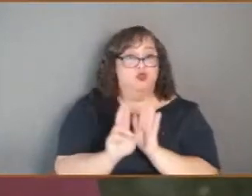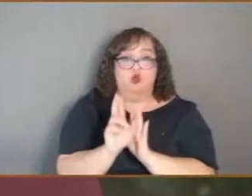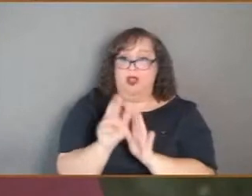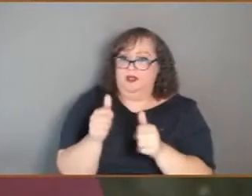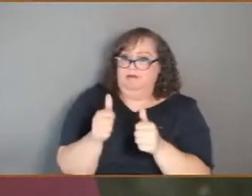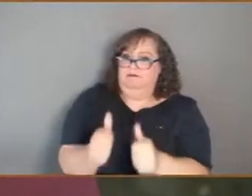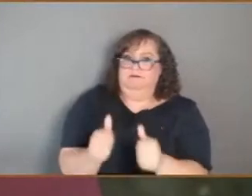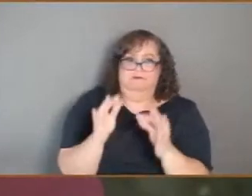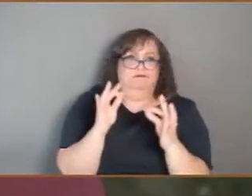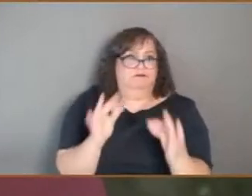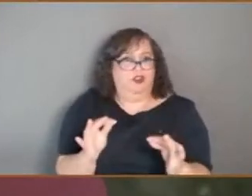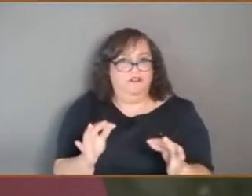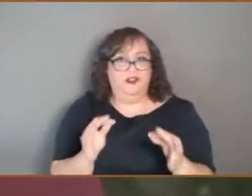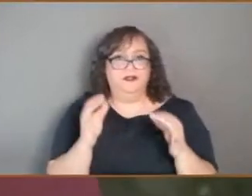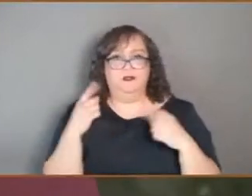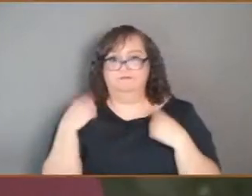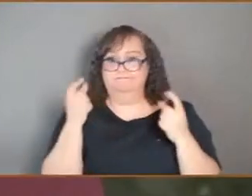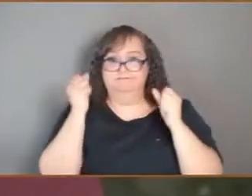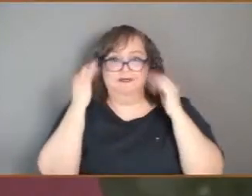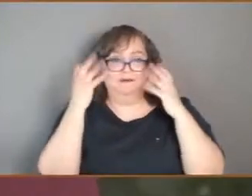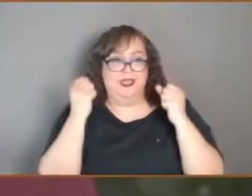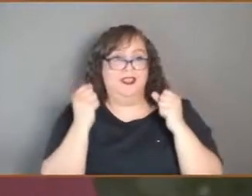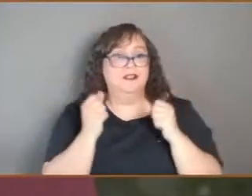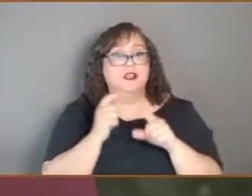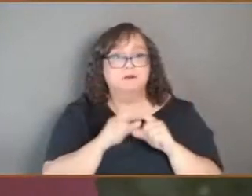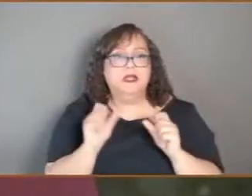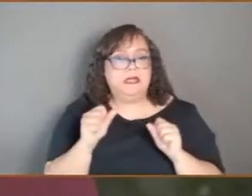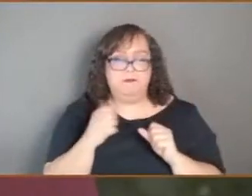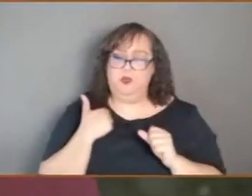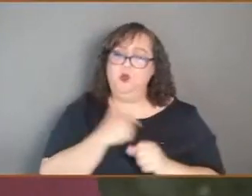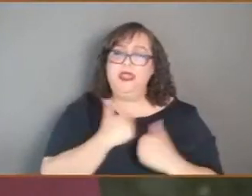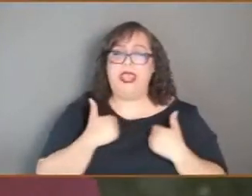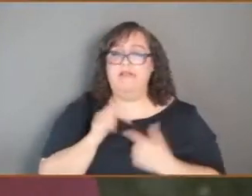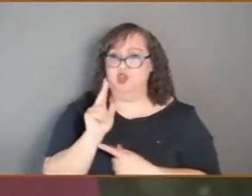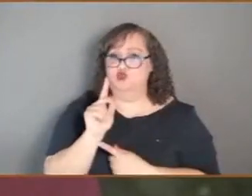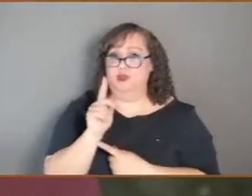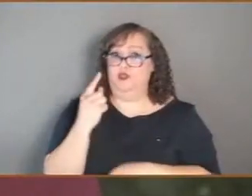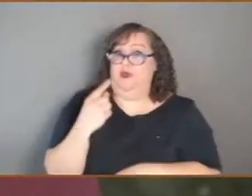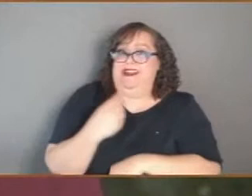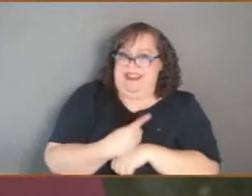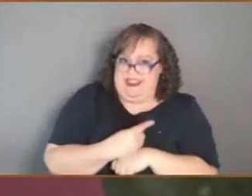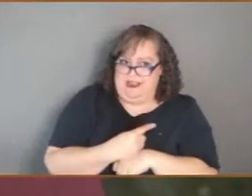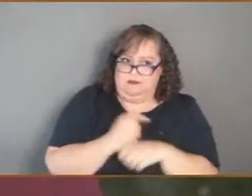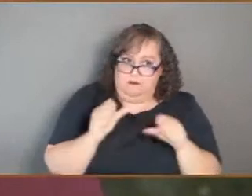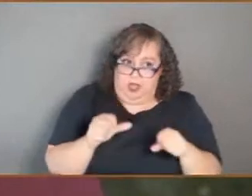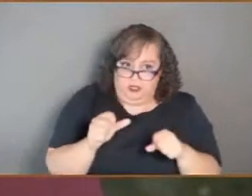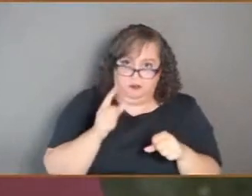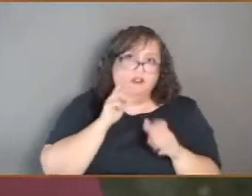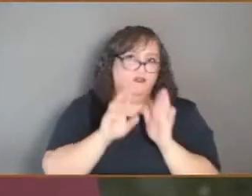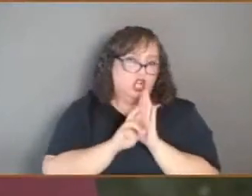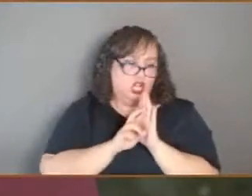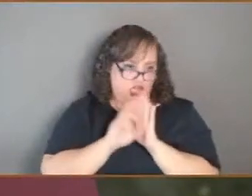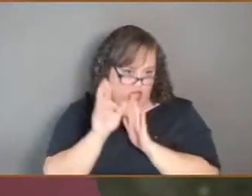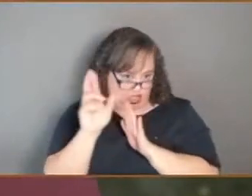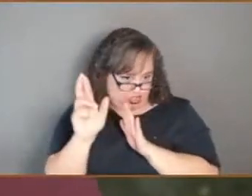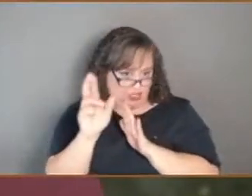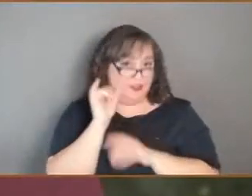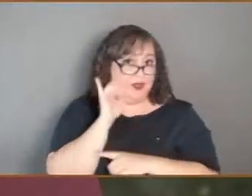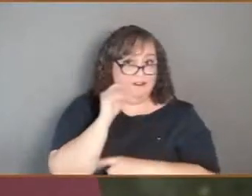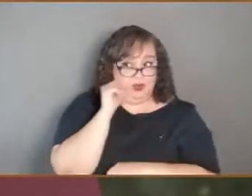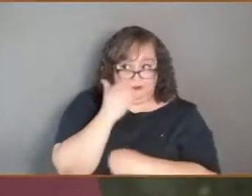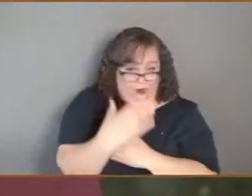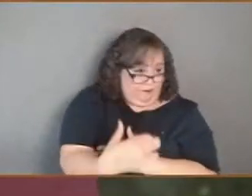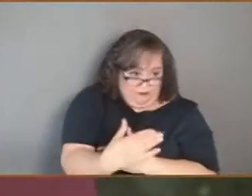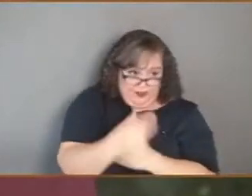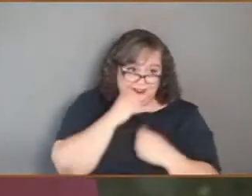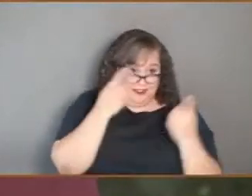doing amazing. But yeah, we have 23 days to launch Lucy in the next few days. If that opportunity doesn't happen, we have